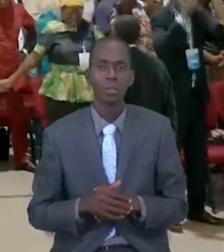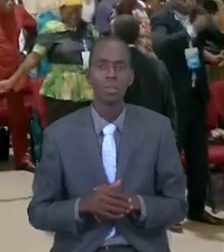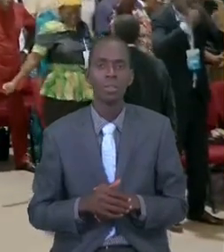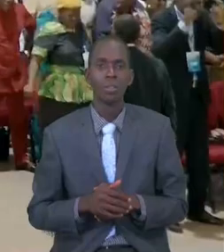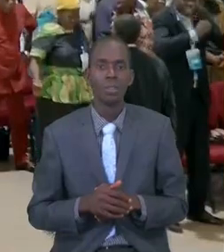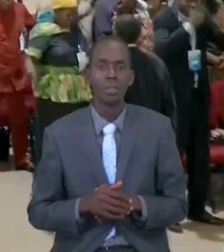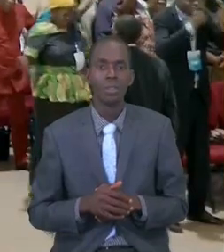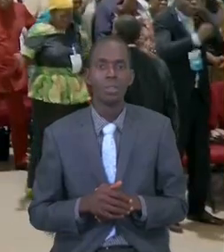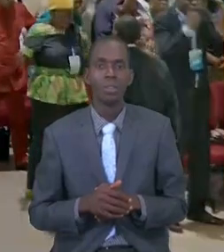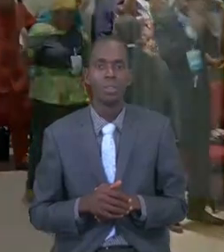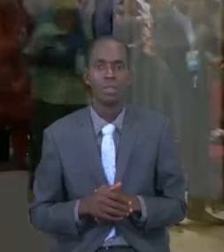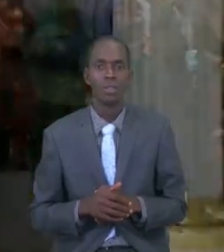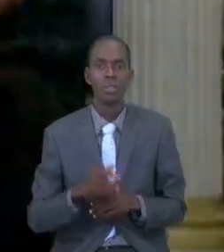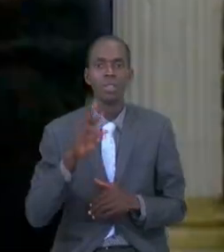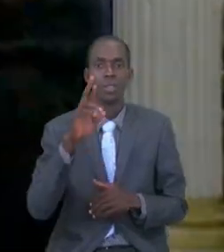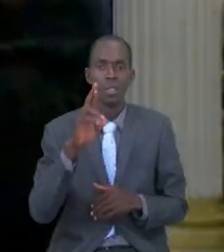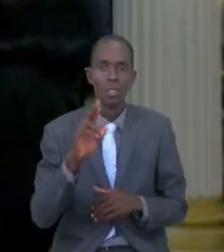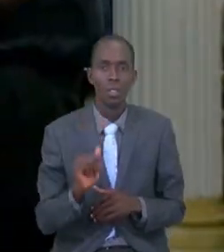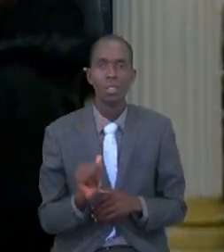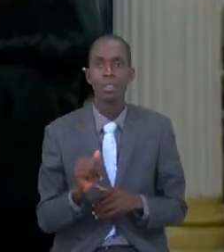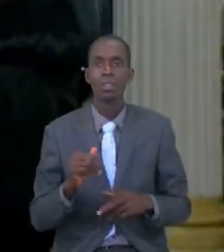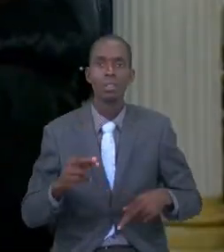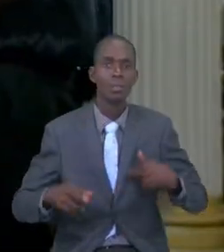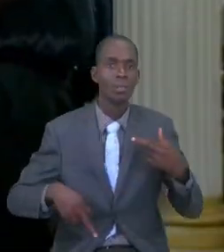A reviving ministry.